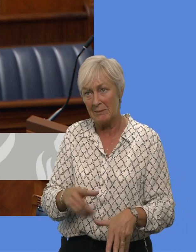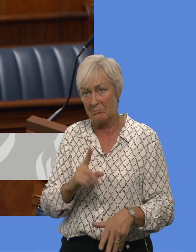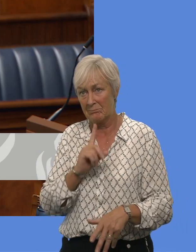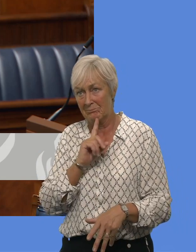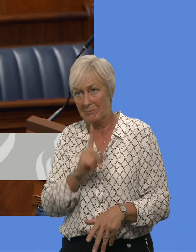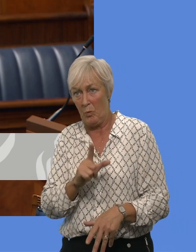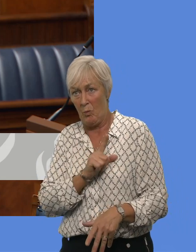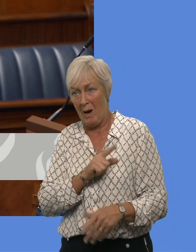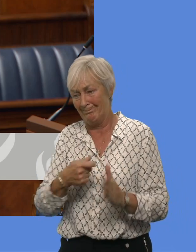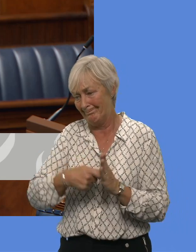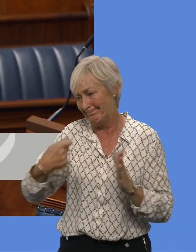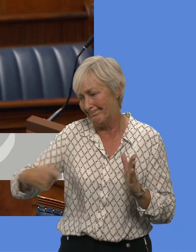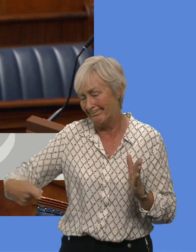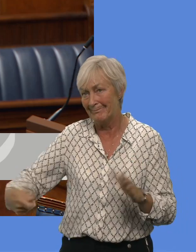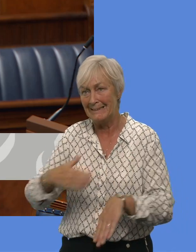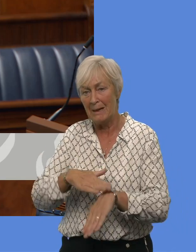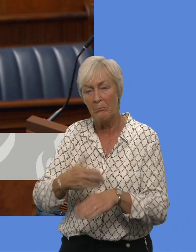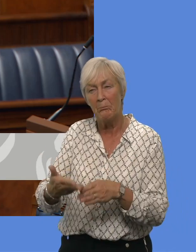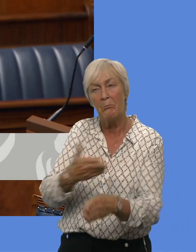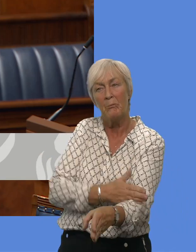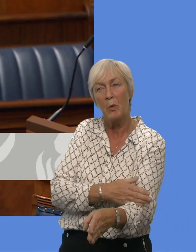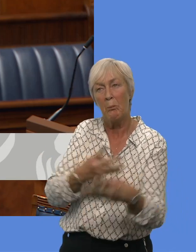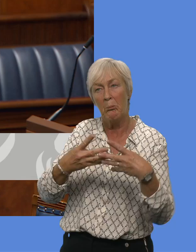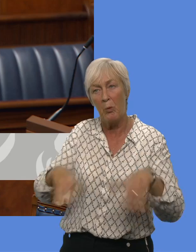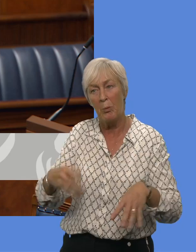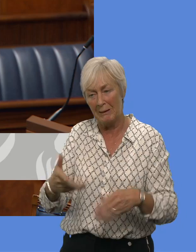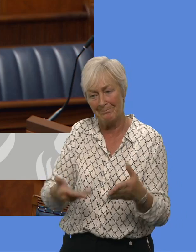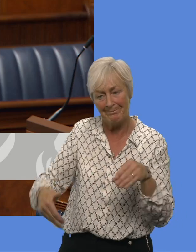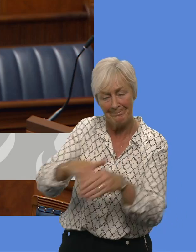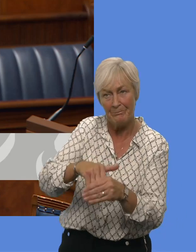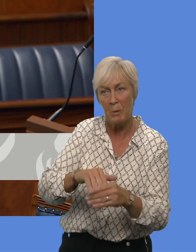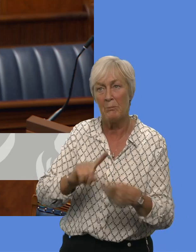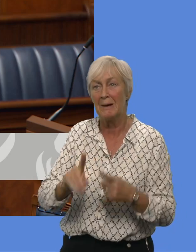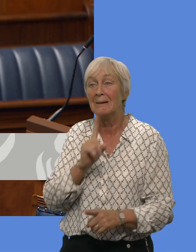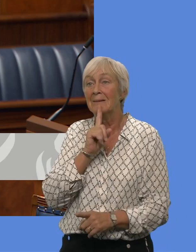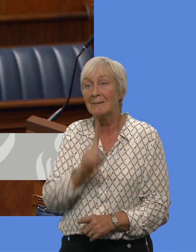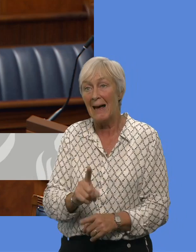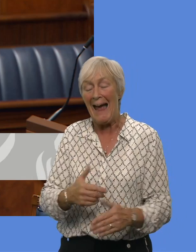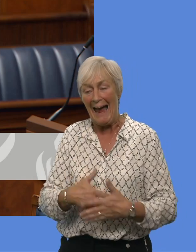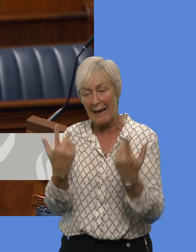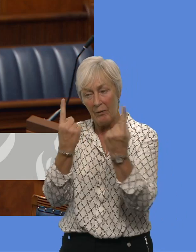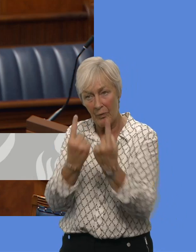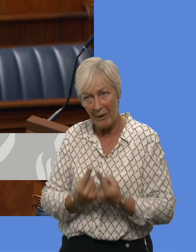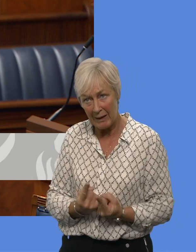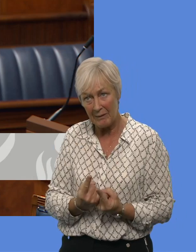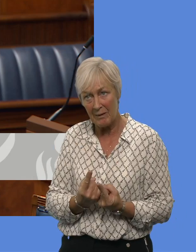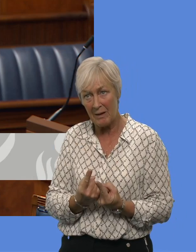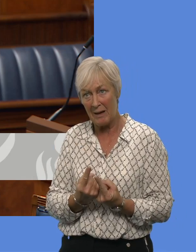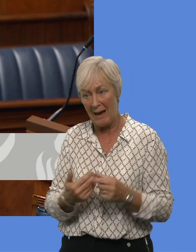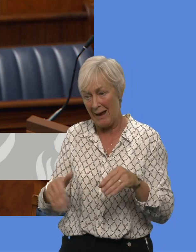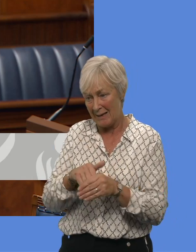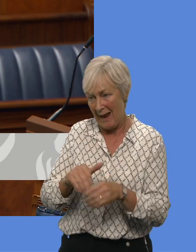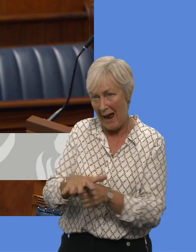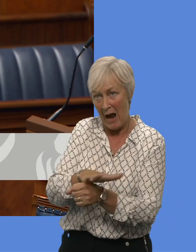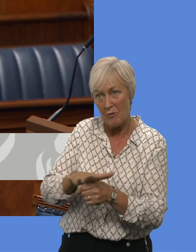due to the length of time that the previous board had served. But of course, as I've indicated, that anything that happens or is